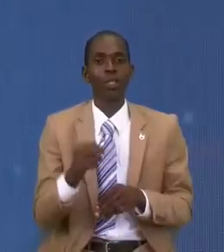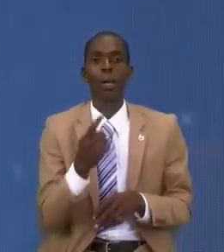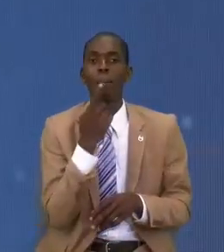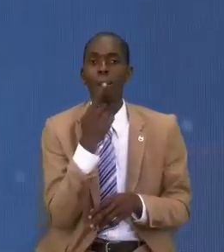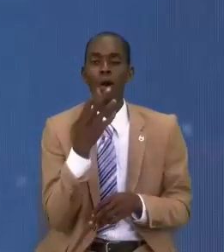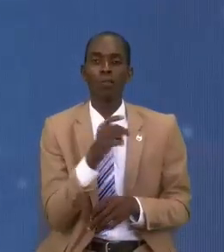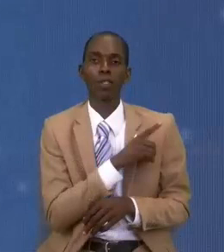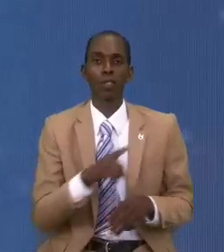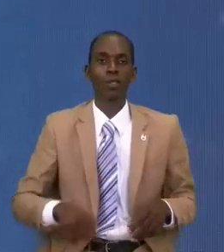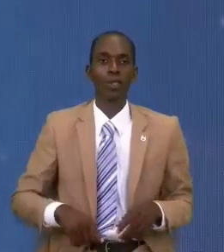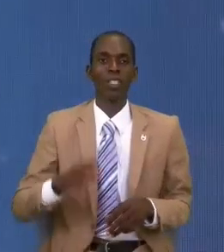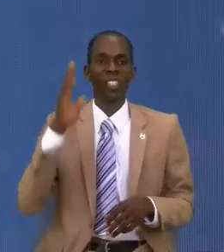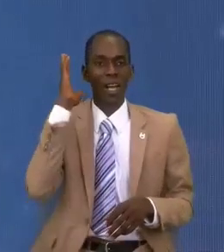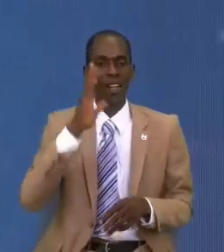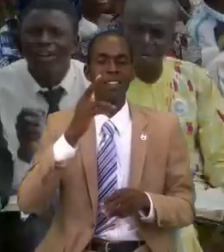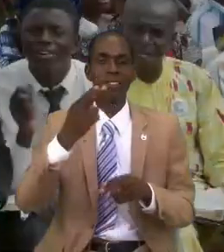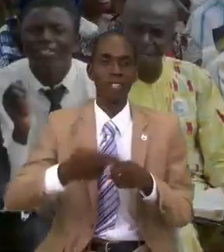name. Amen.